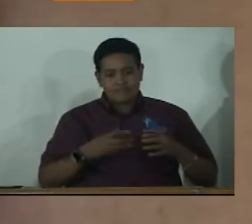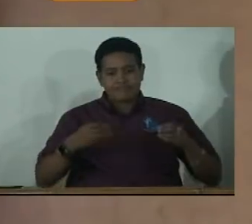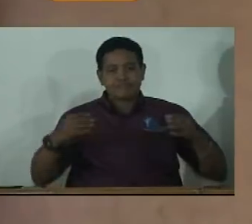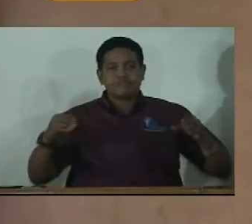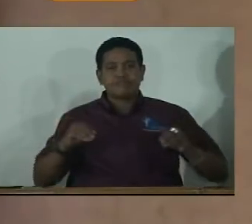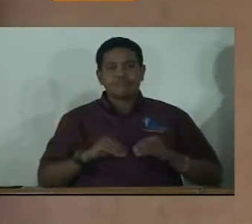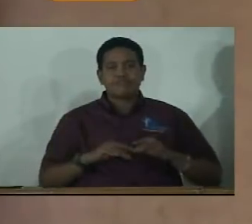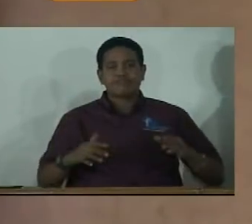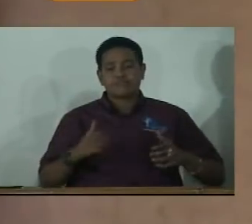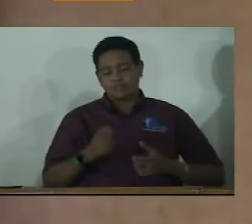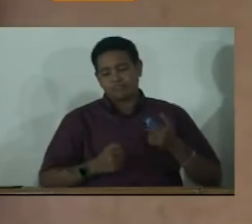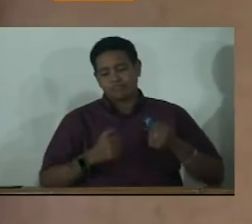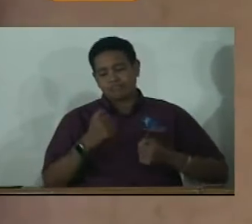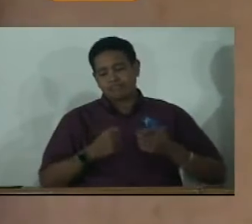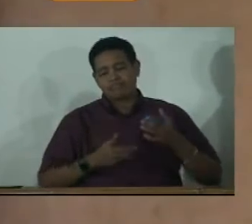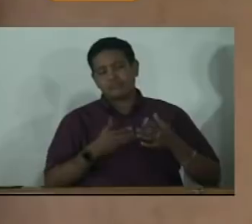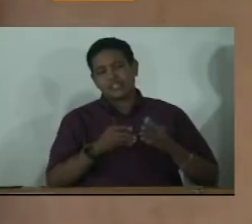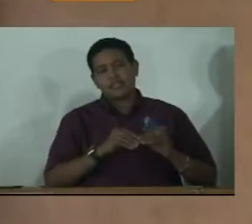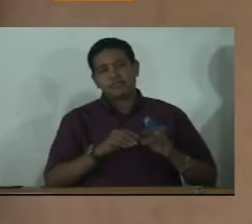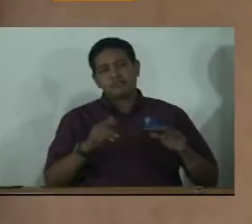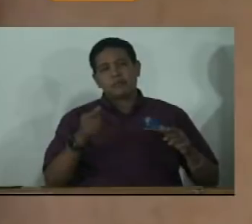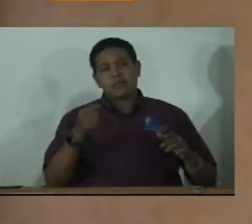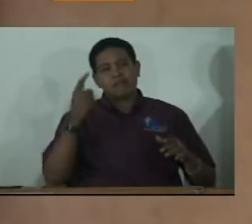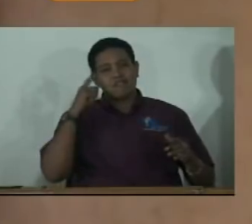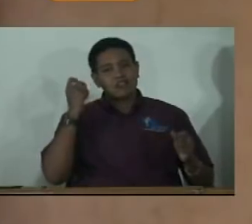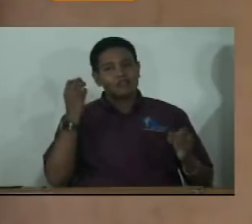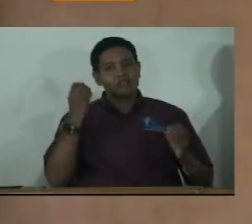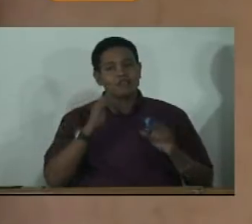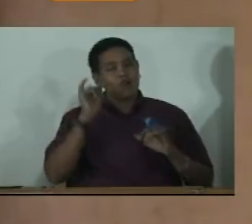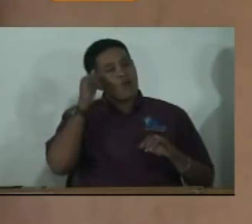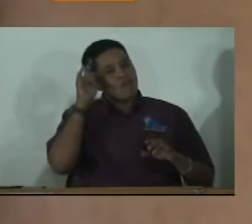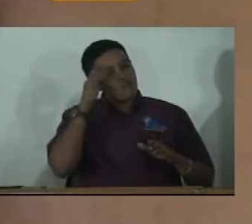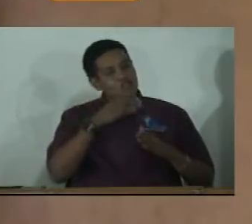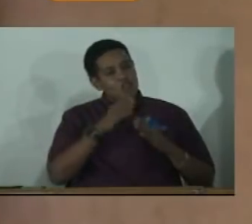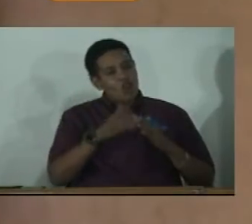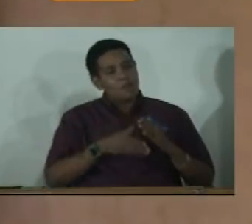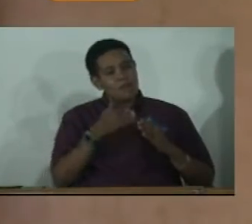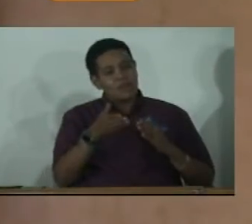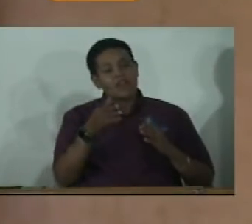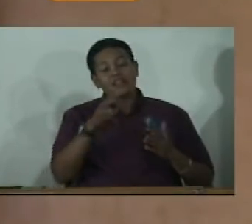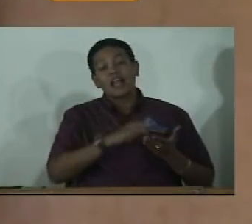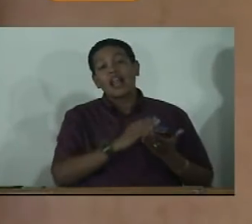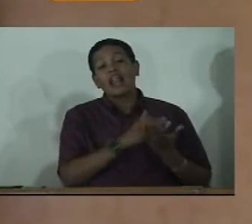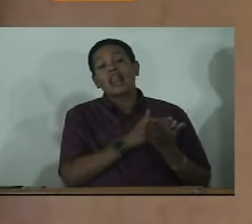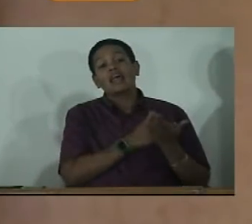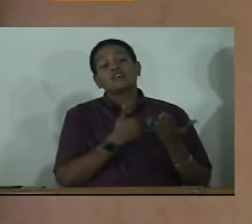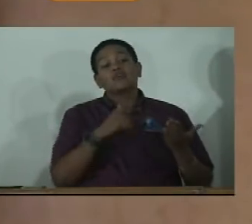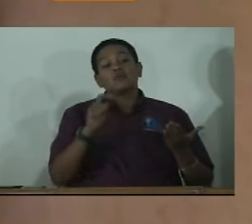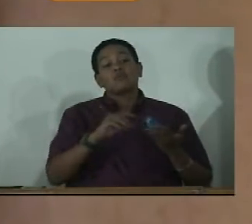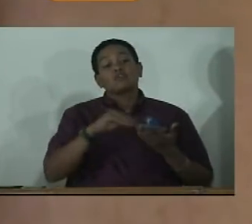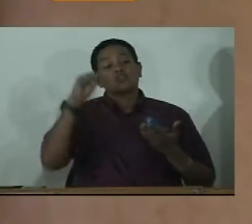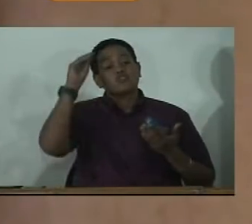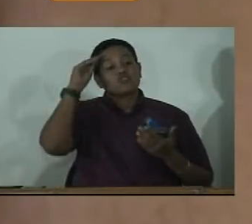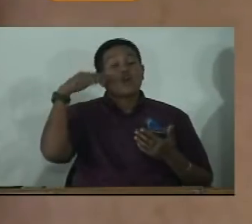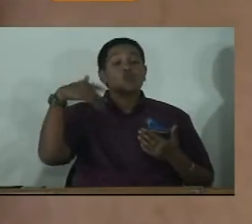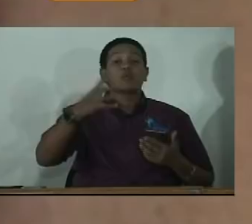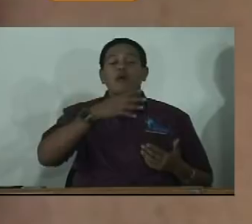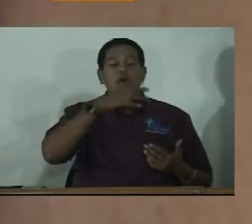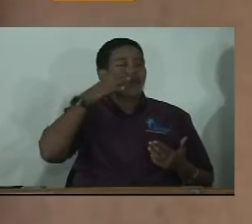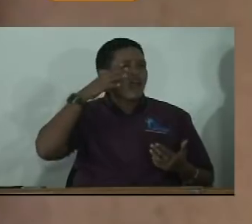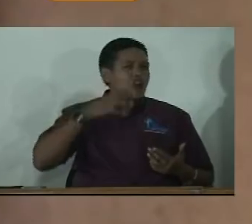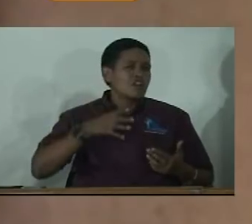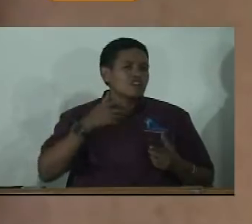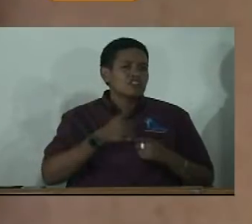us to compete there. So the lesson that we must learn is that agriculture